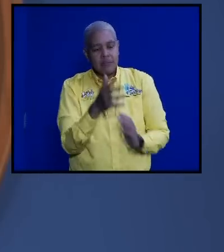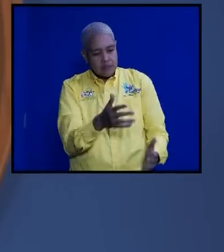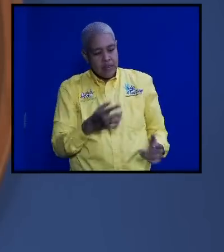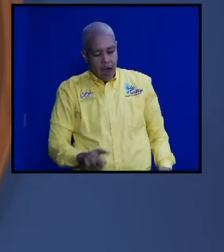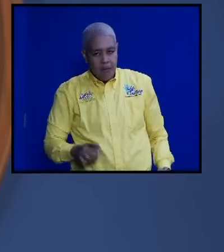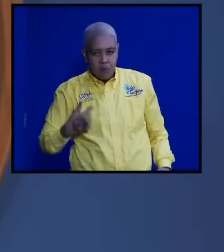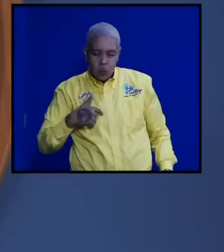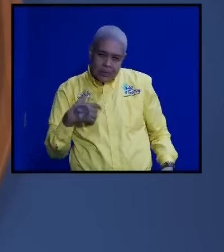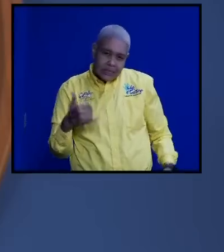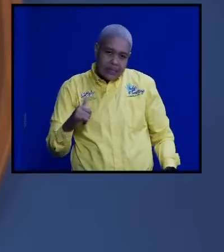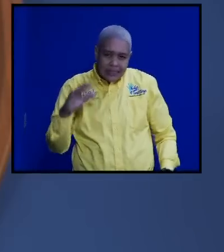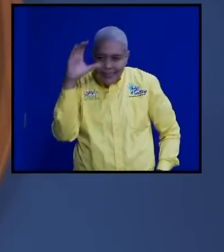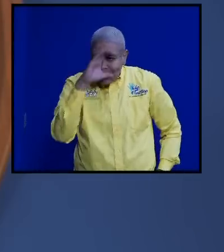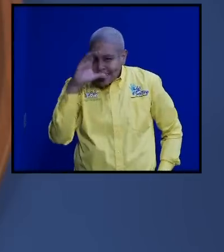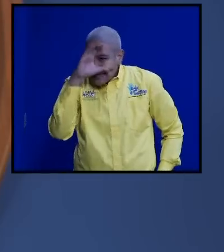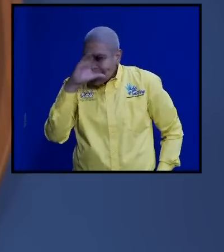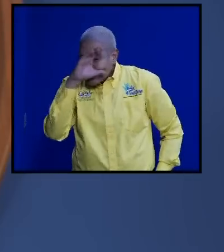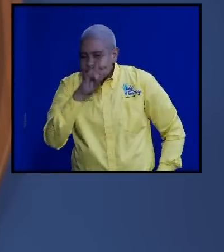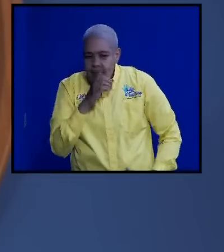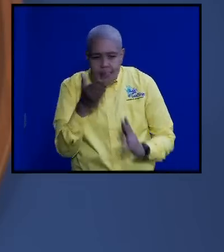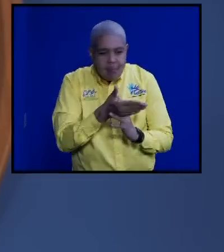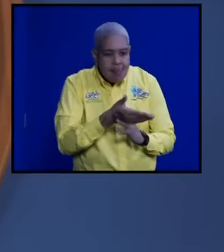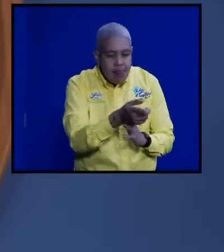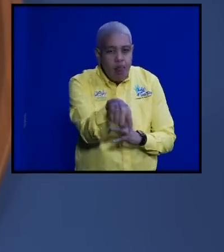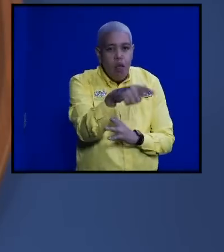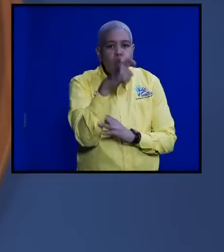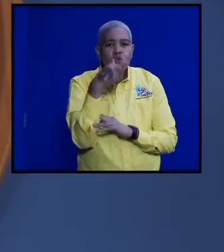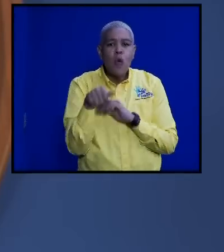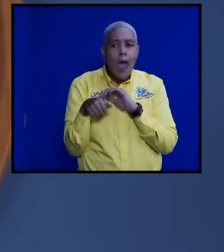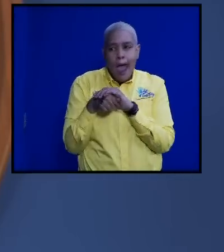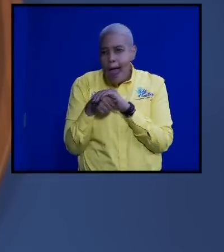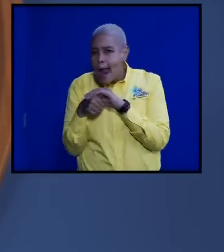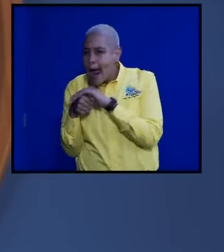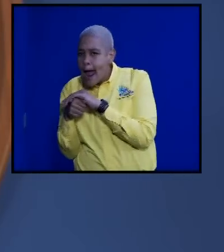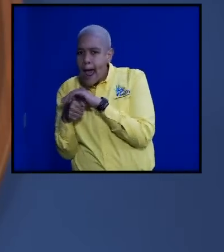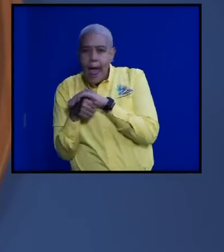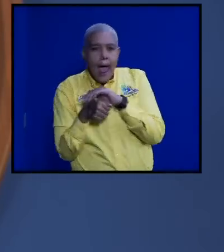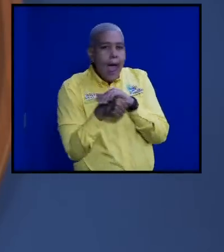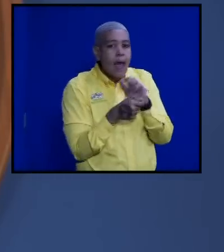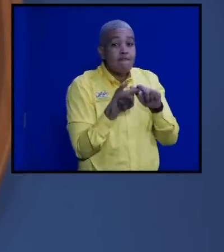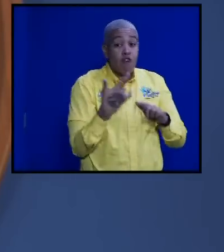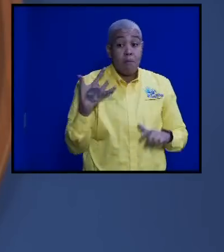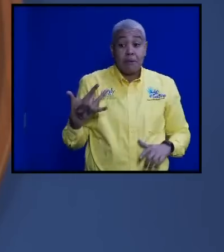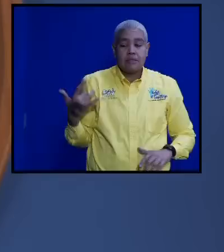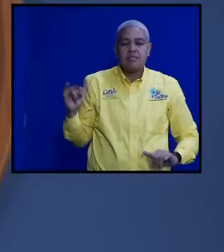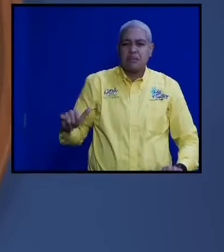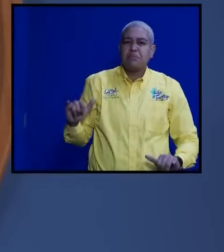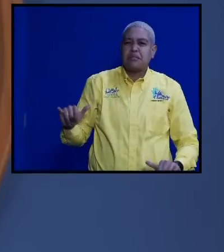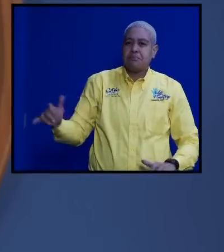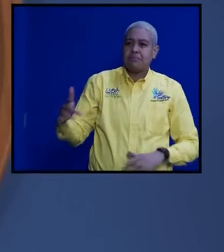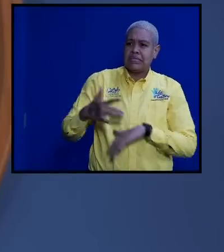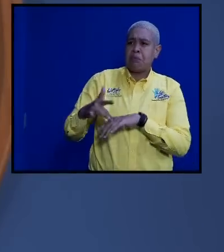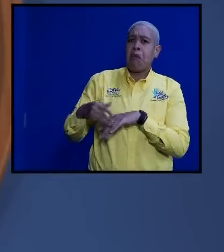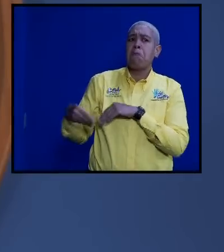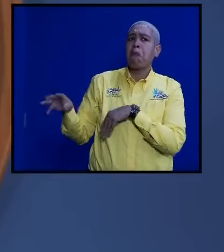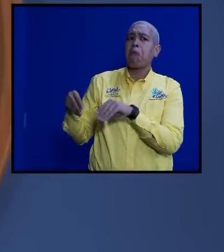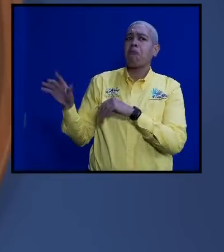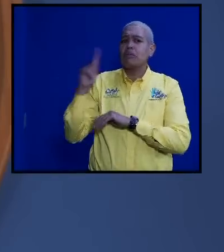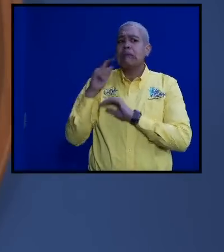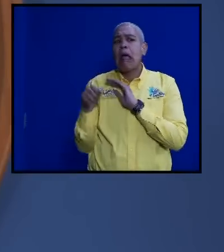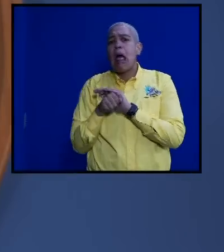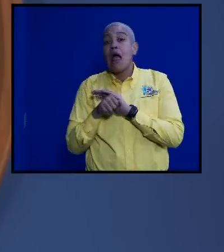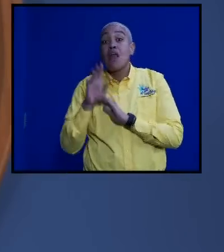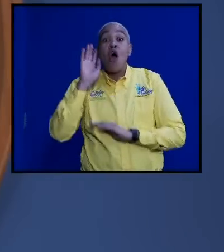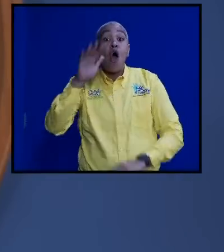We'll continue to pursue and interdict those who seek to hide themselves away from their traditional spaces. And we ask that every